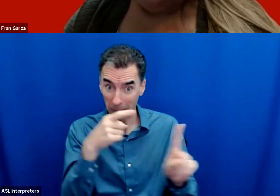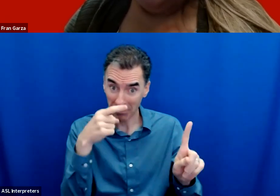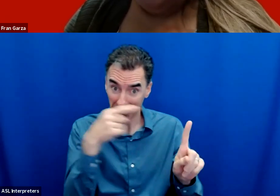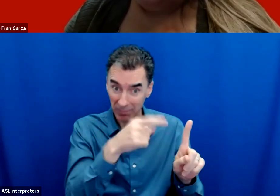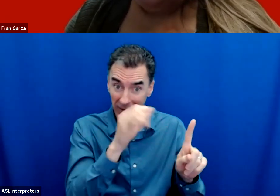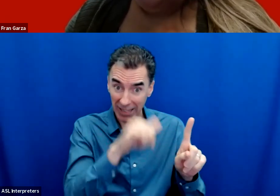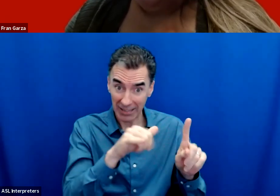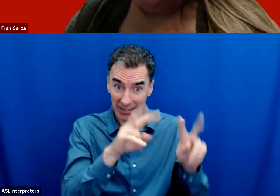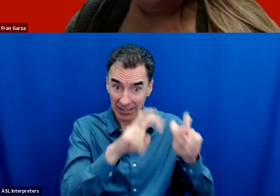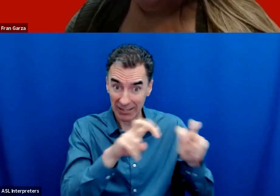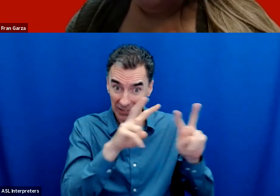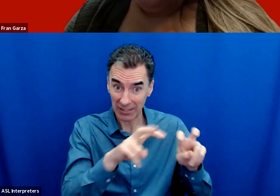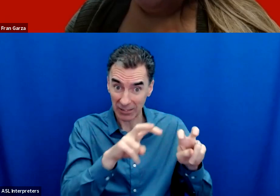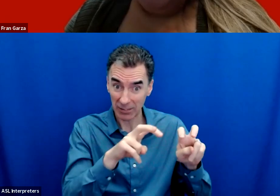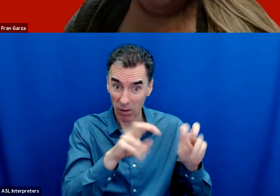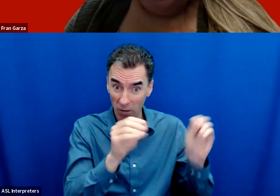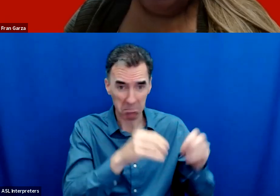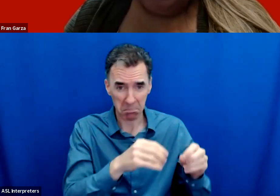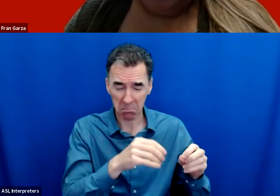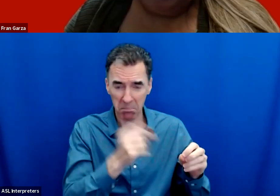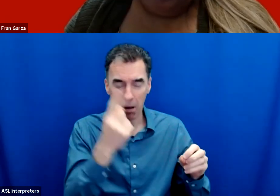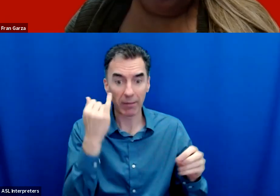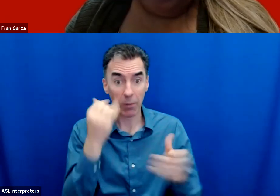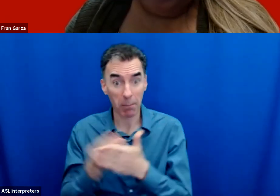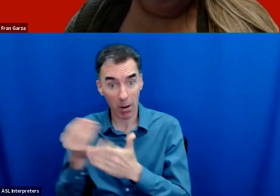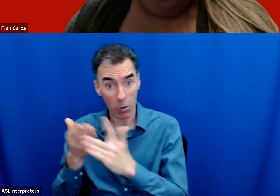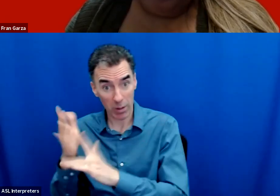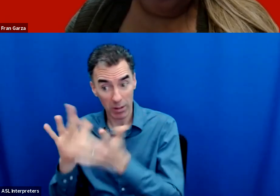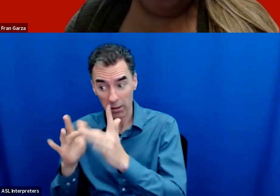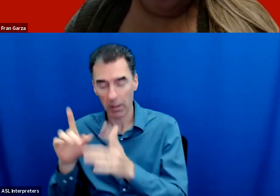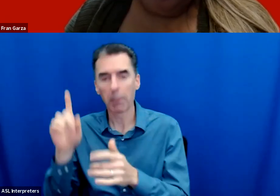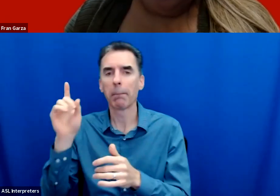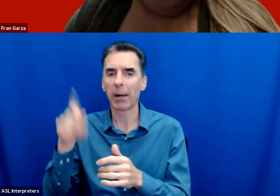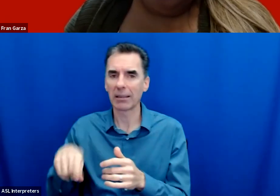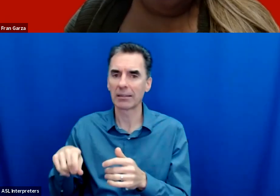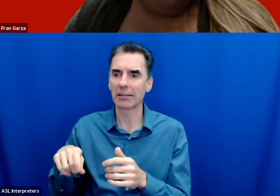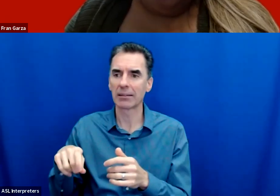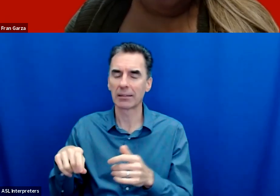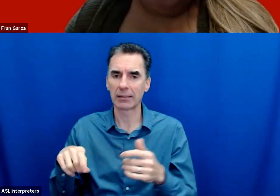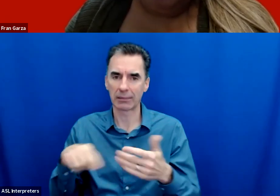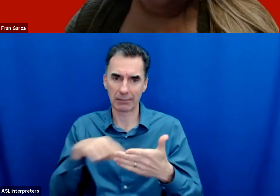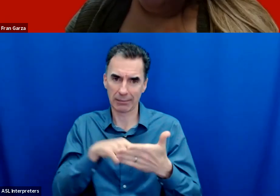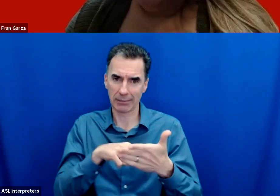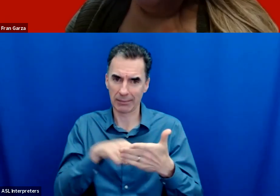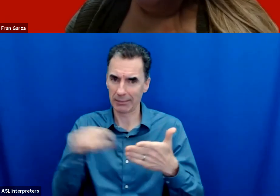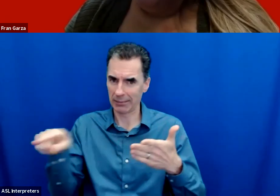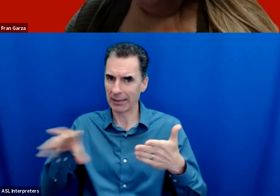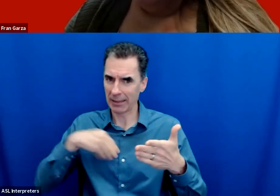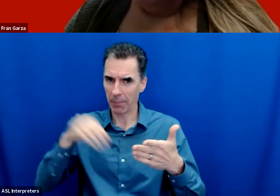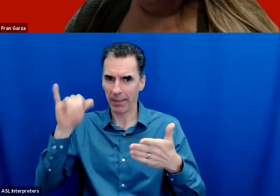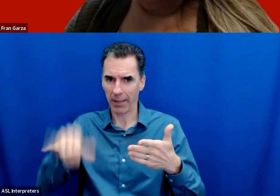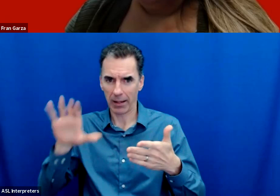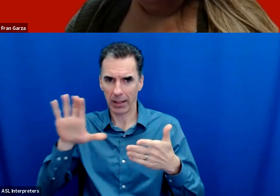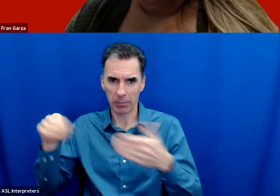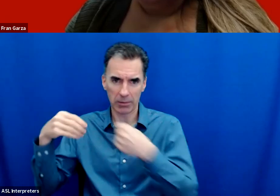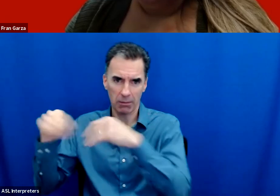exams. However, if you are buying them online, it does have to be through a provider or an entity that accepts VSP in order